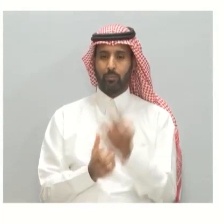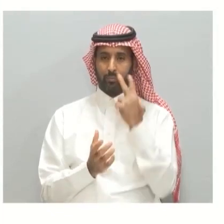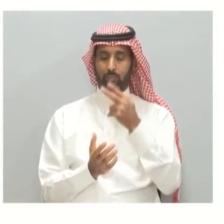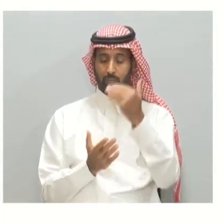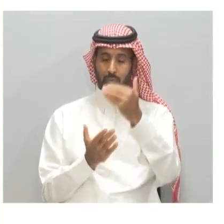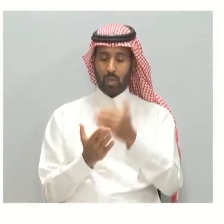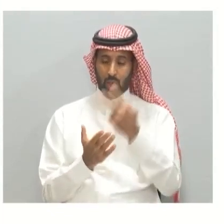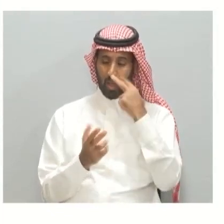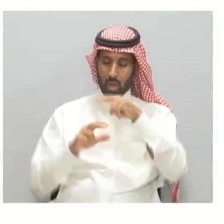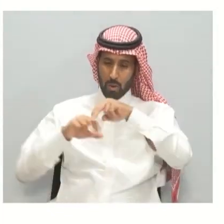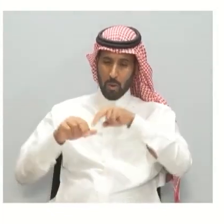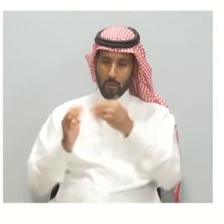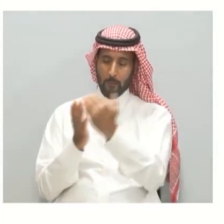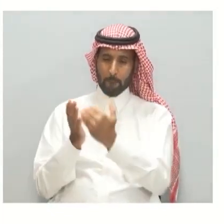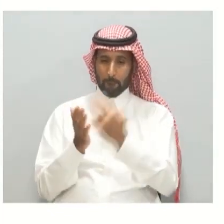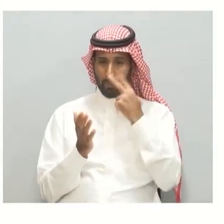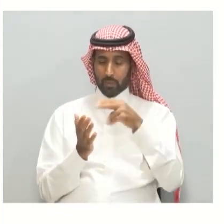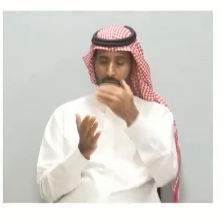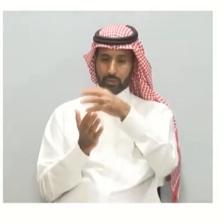the answer in the article.